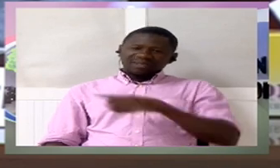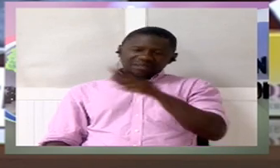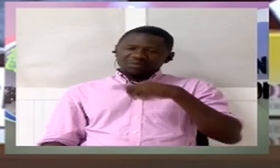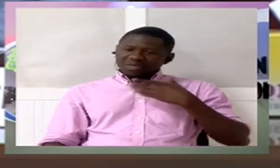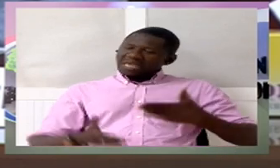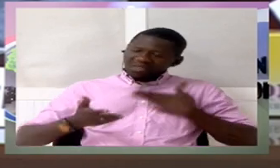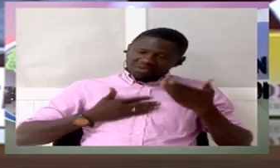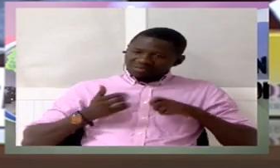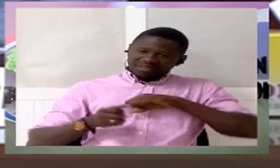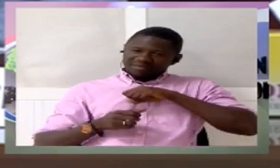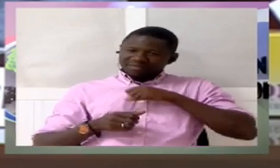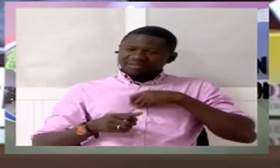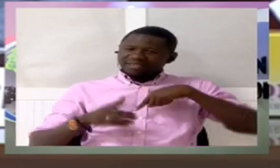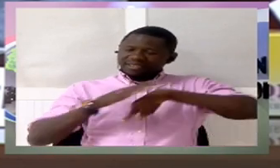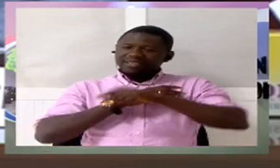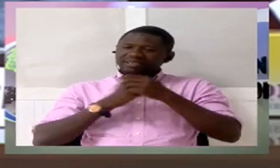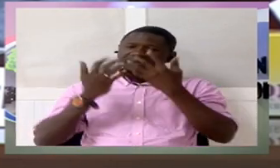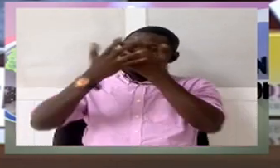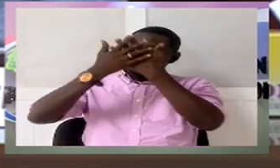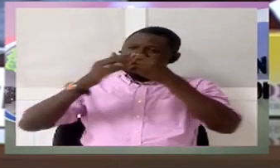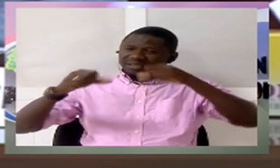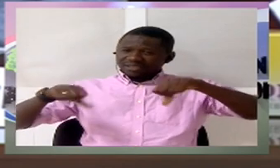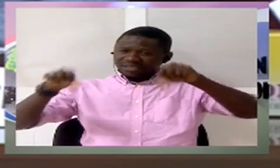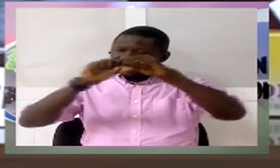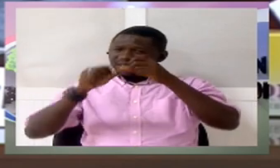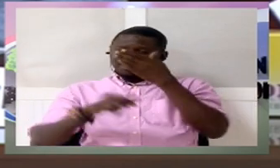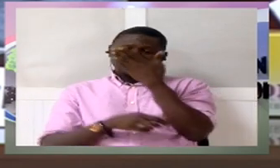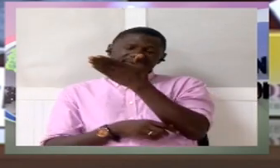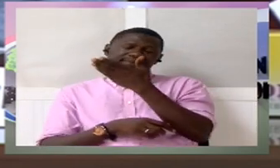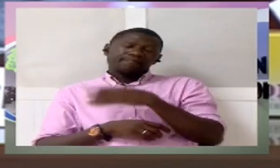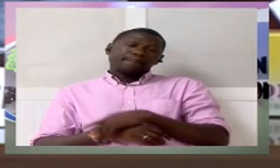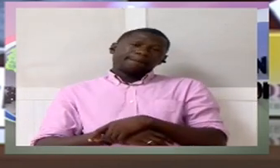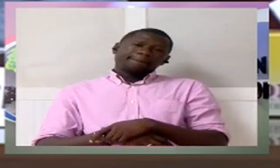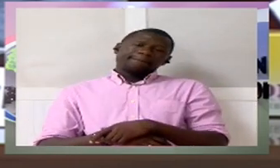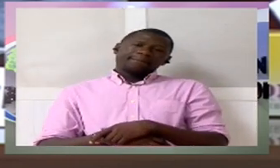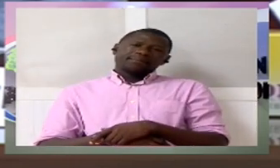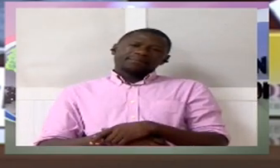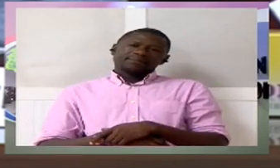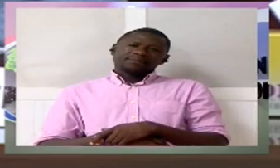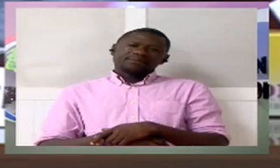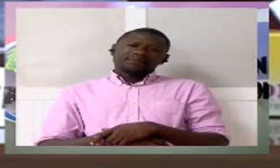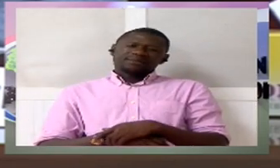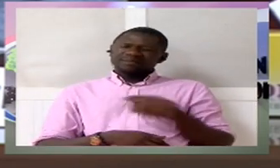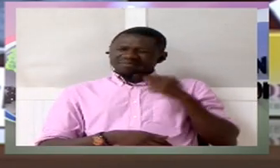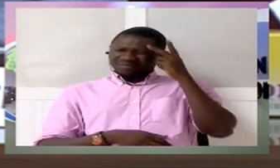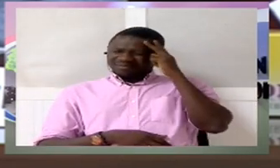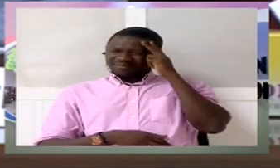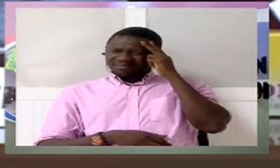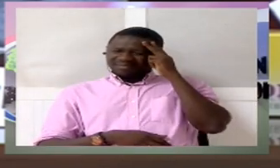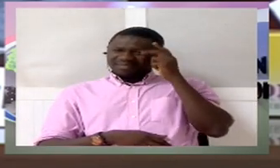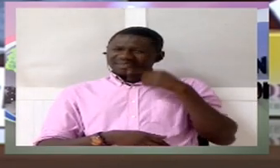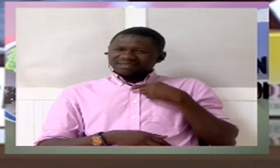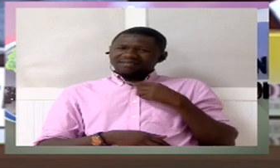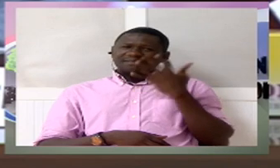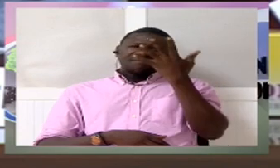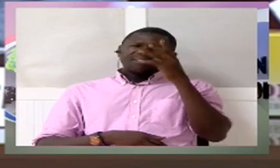in the prison area pour ye fan se wonde e kasolo dingiraro je. I almost thought that the